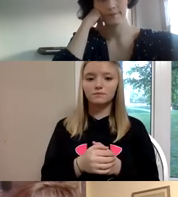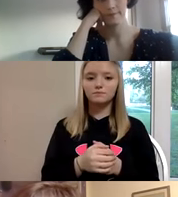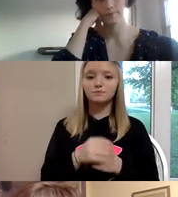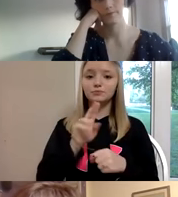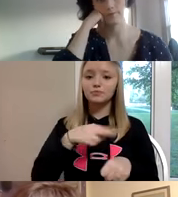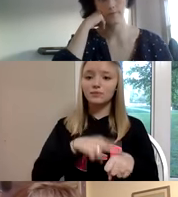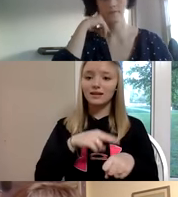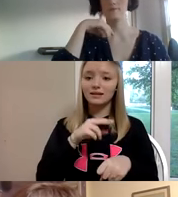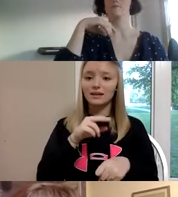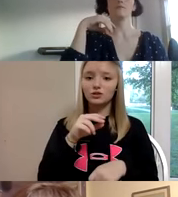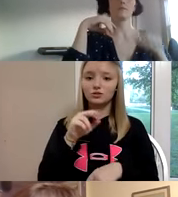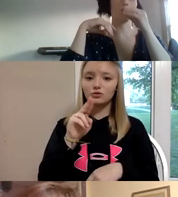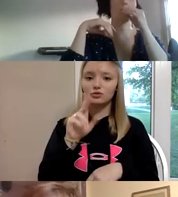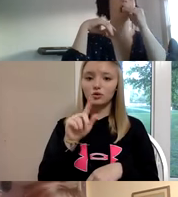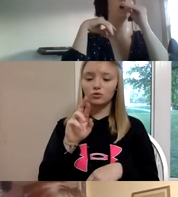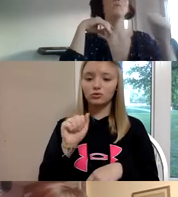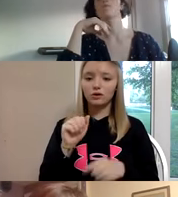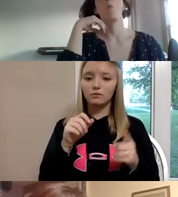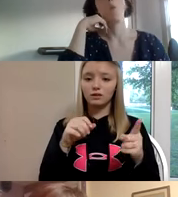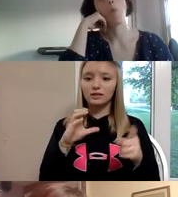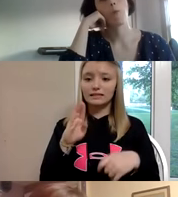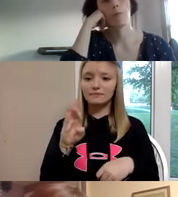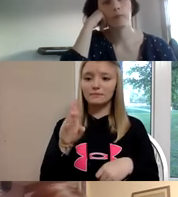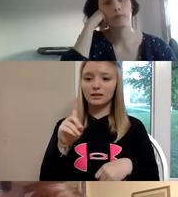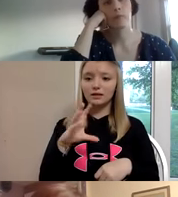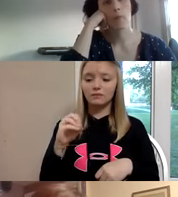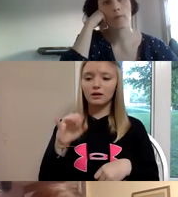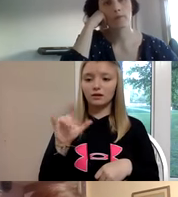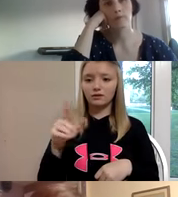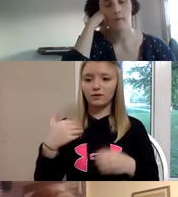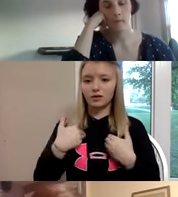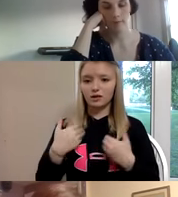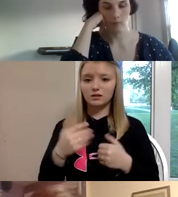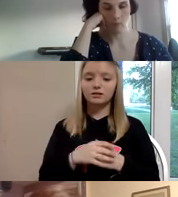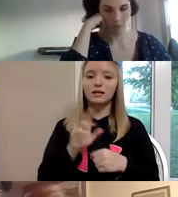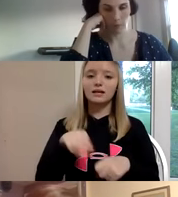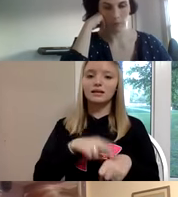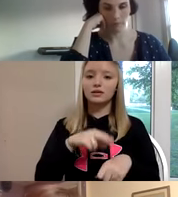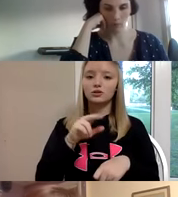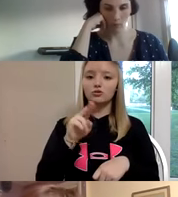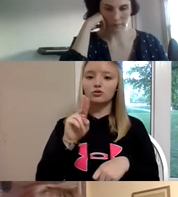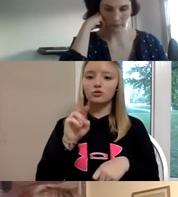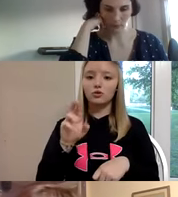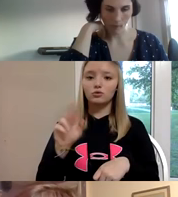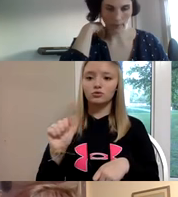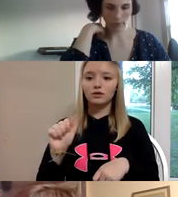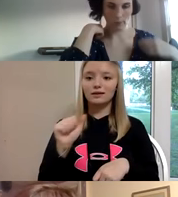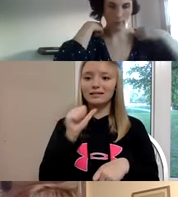is the CBD company that Young Living has, Nature's Ultra is unlike any other CBD on the market